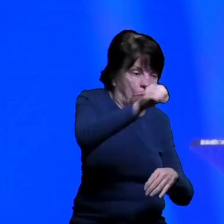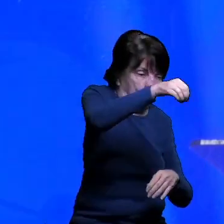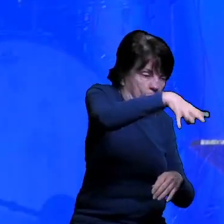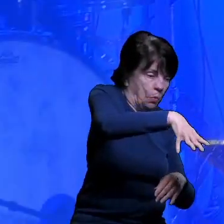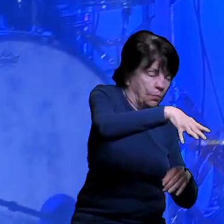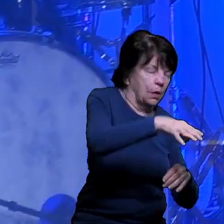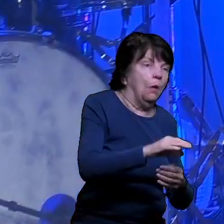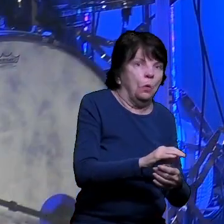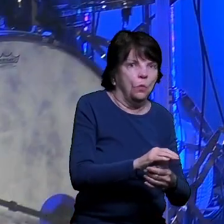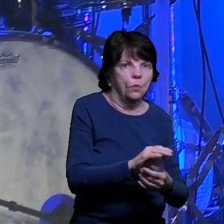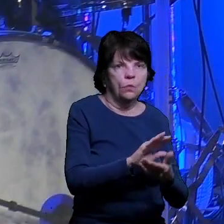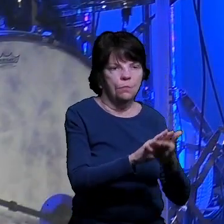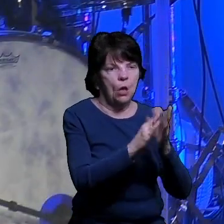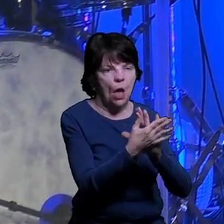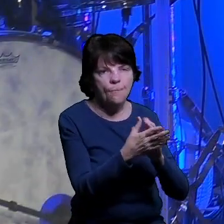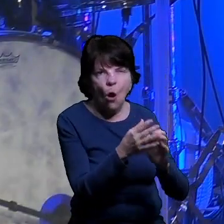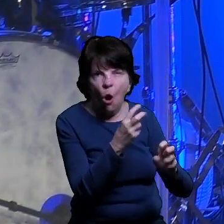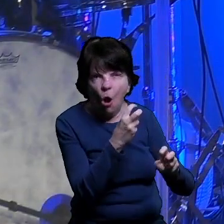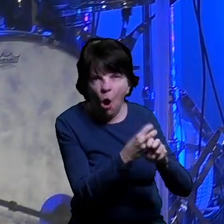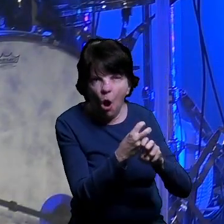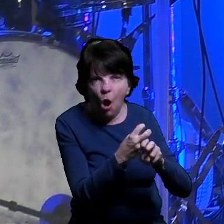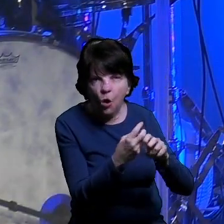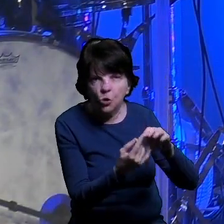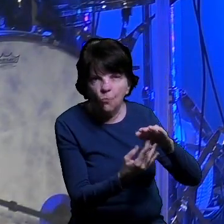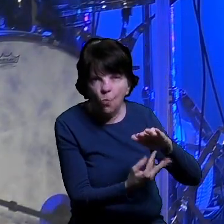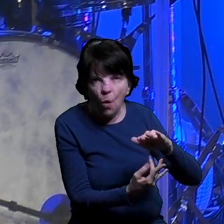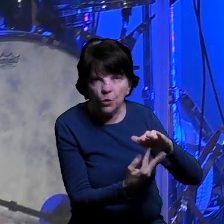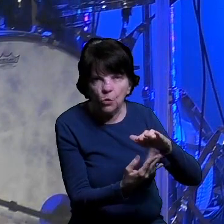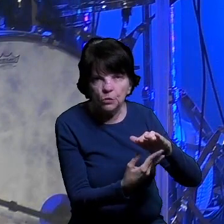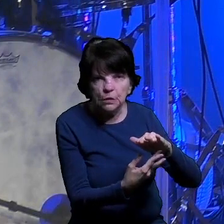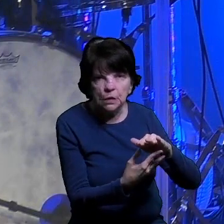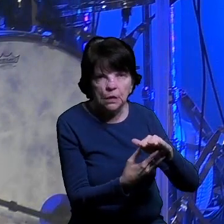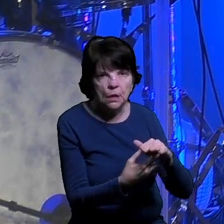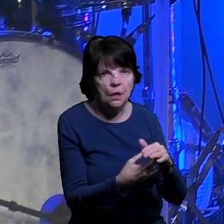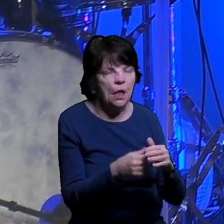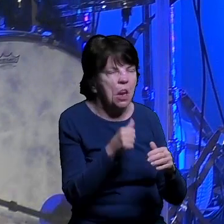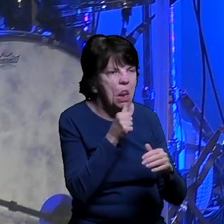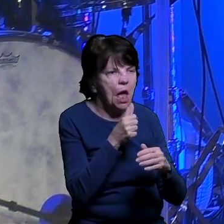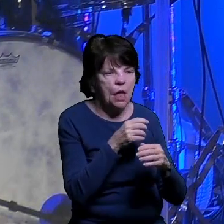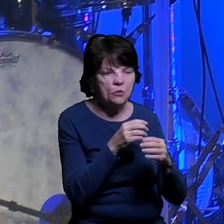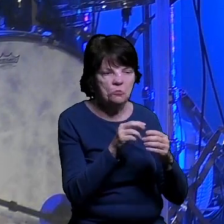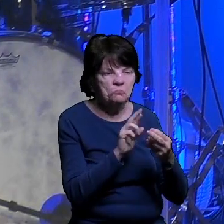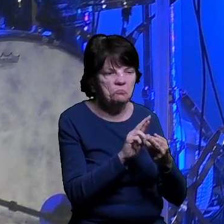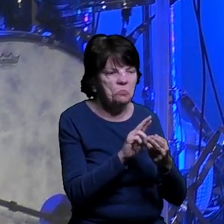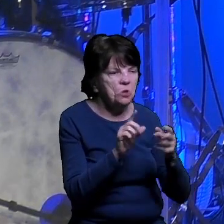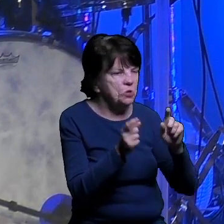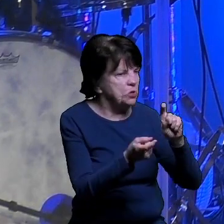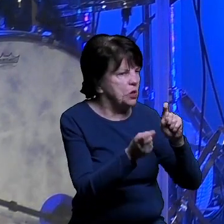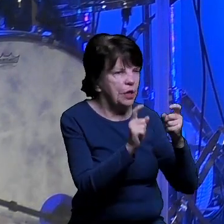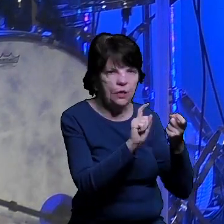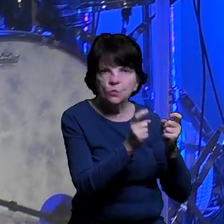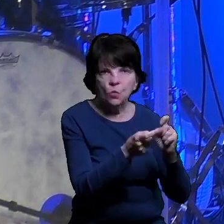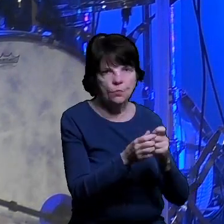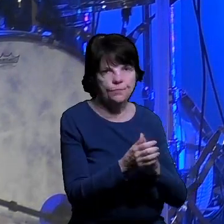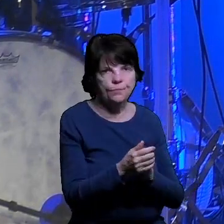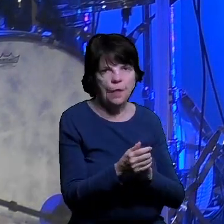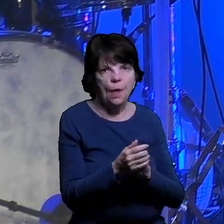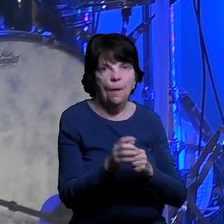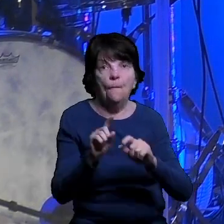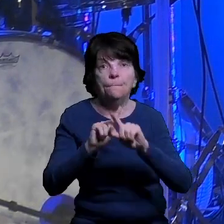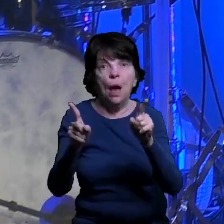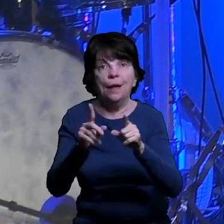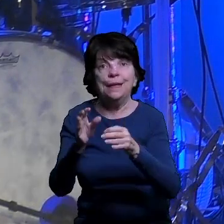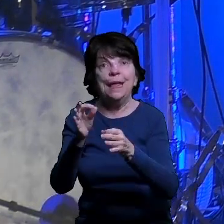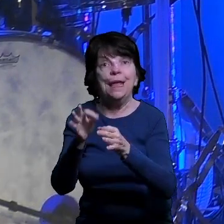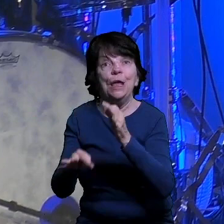hard. It'll make you hard, boiled, and unresponsive. But if you're a